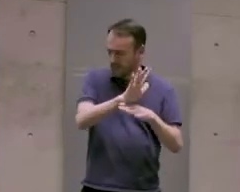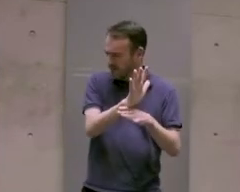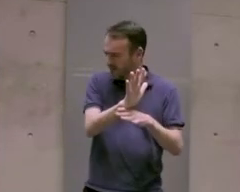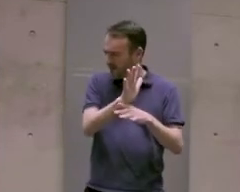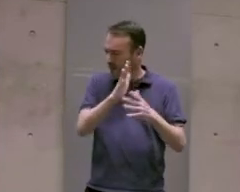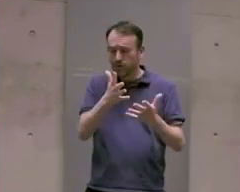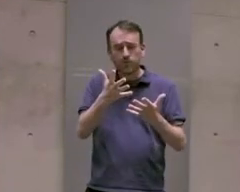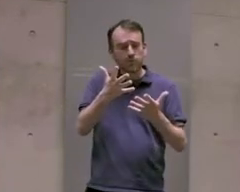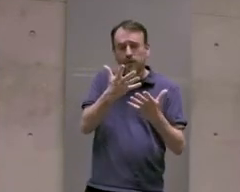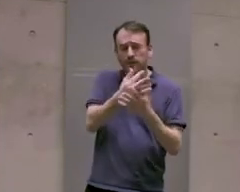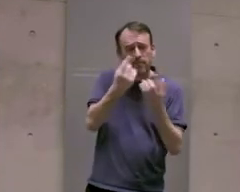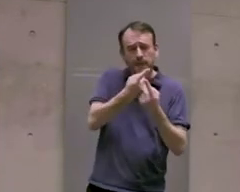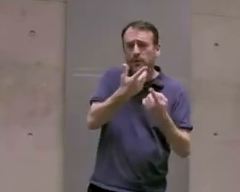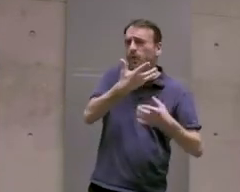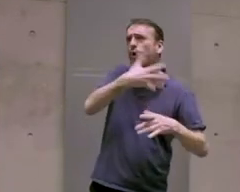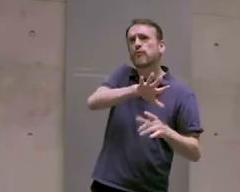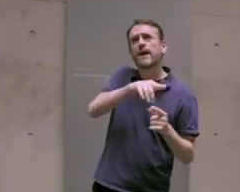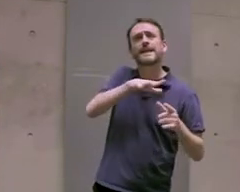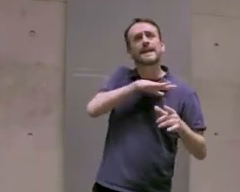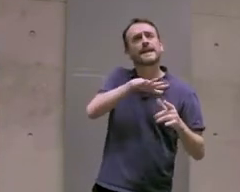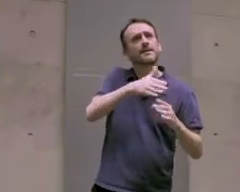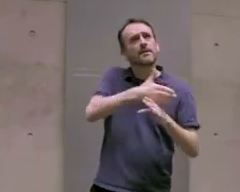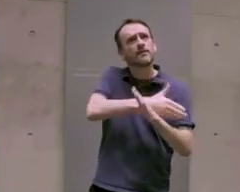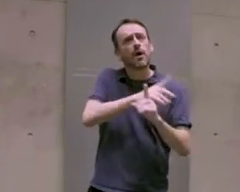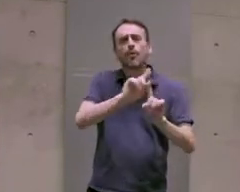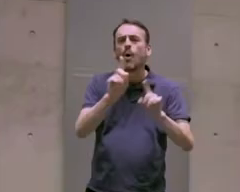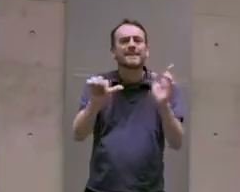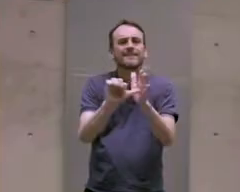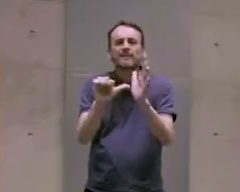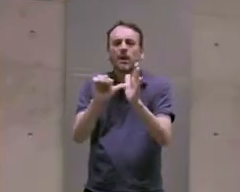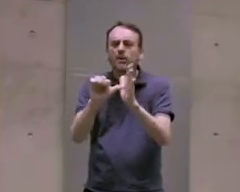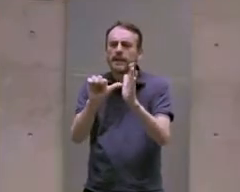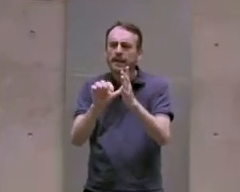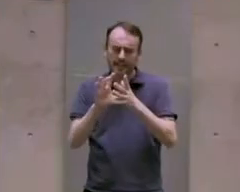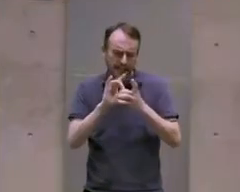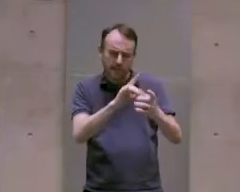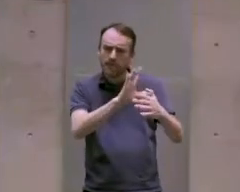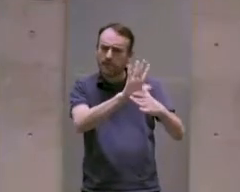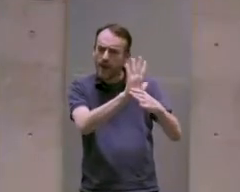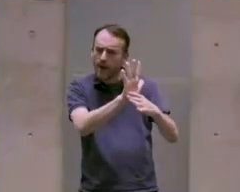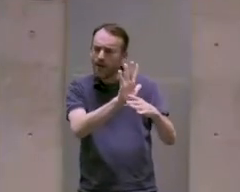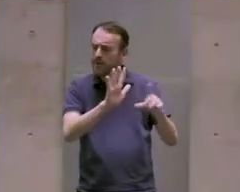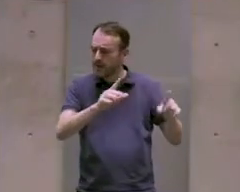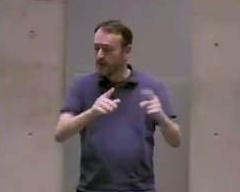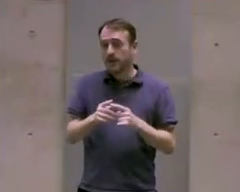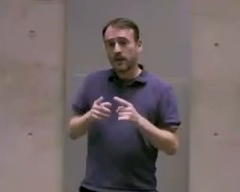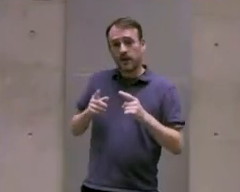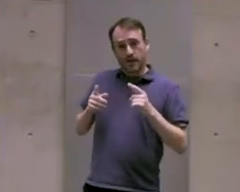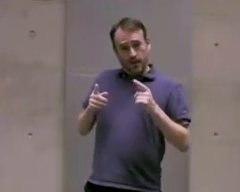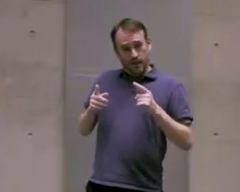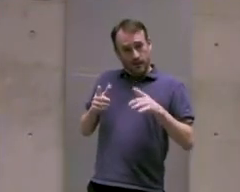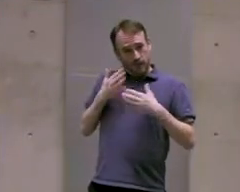knew about? What kind of difficulties did you find with that? There was definitely skepticism when we told them we were making a strategy